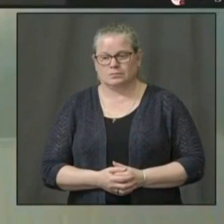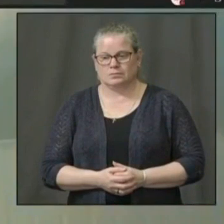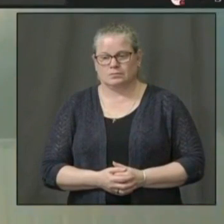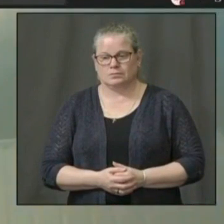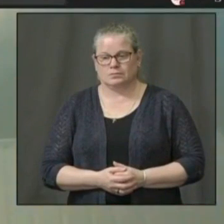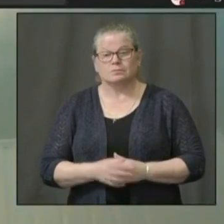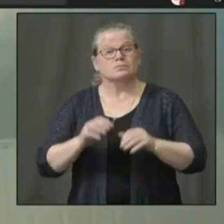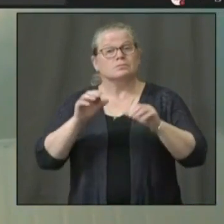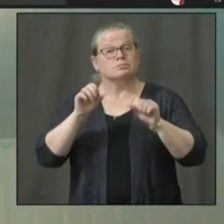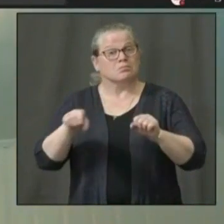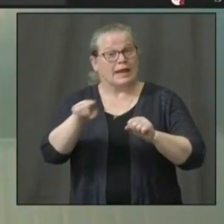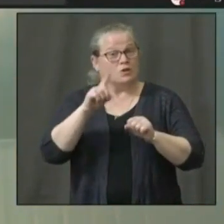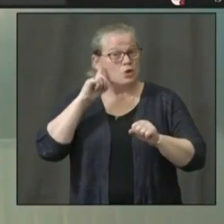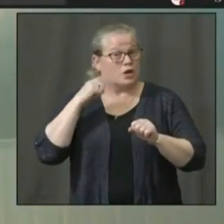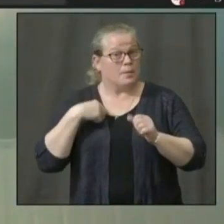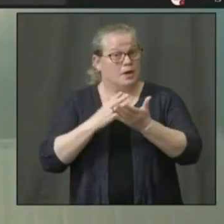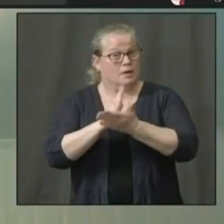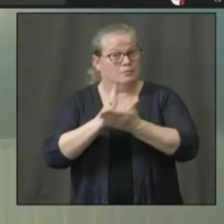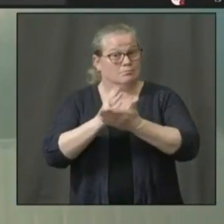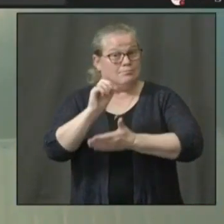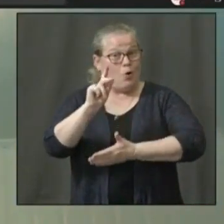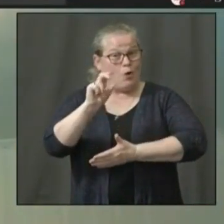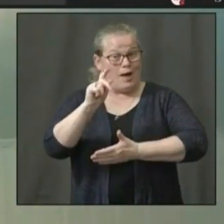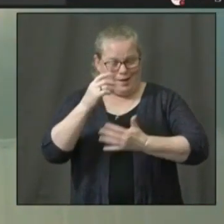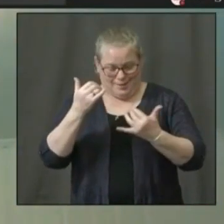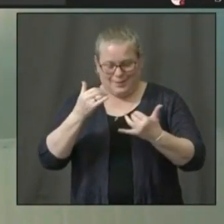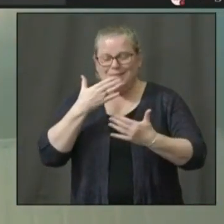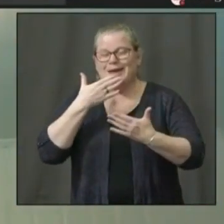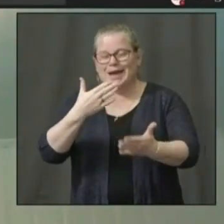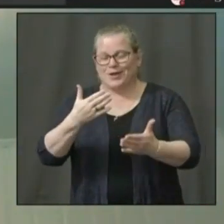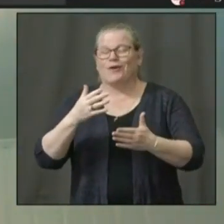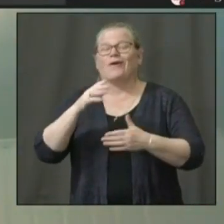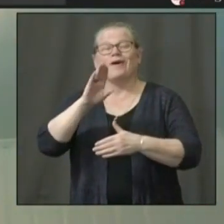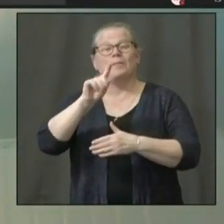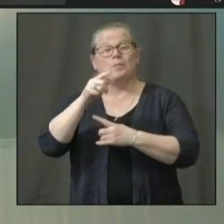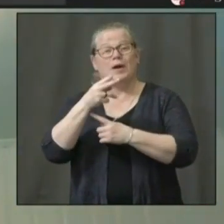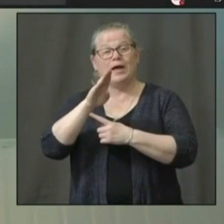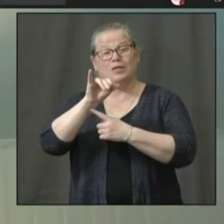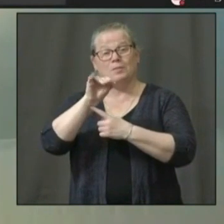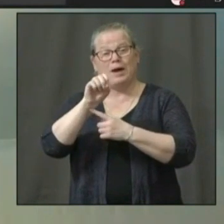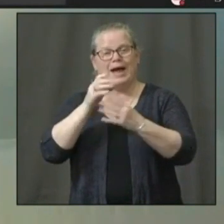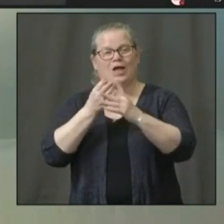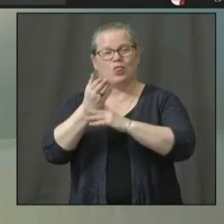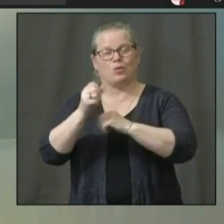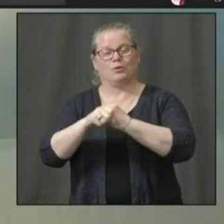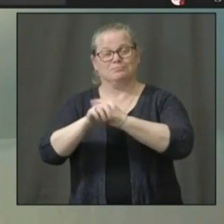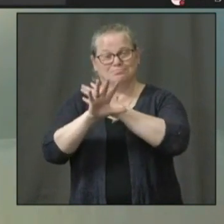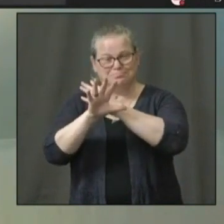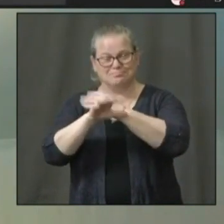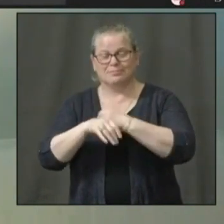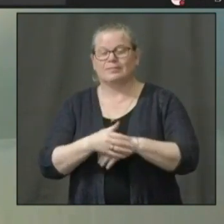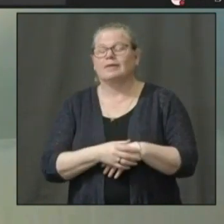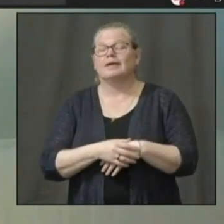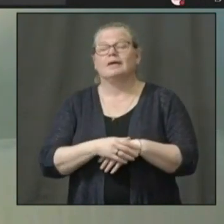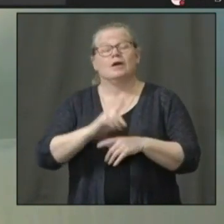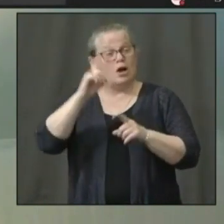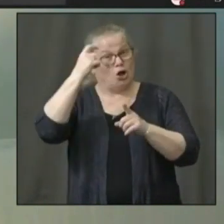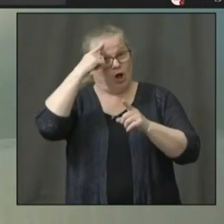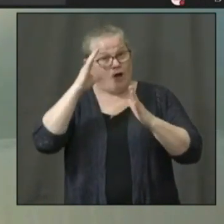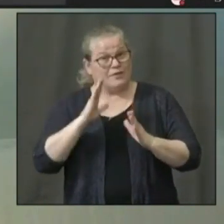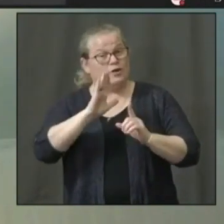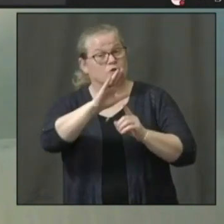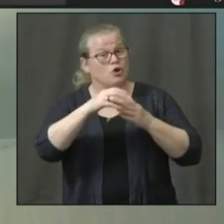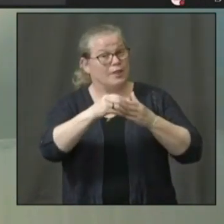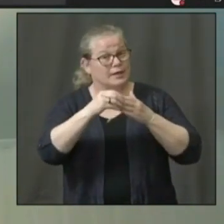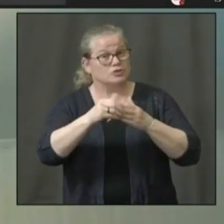Can folks hear me okay? Yes, we can. Okay, thank you so much, Governor, for your leadership, and to the Lieutenant Governor